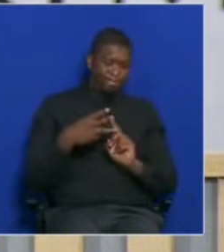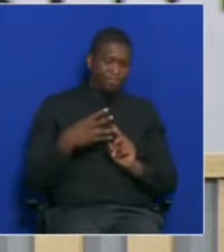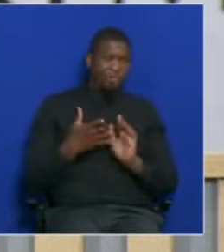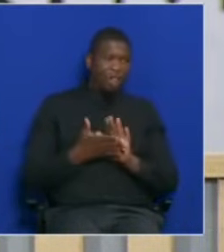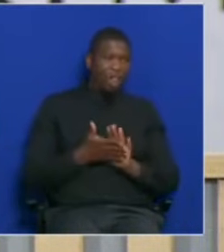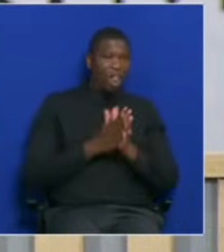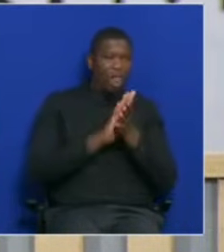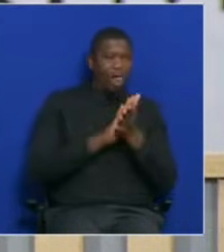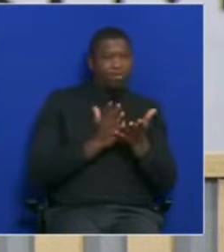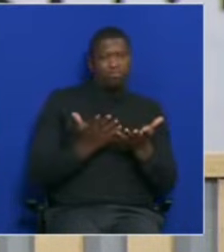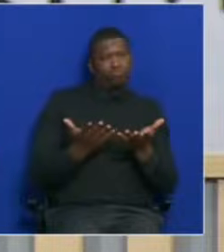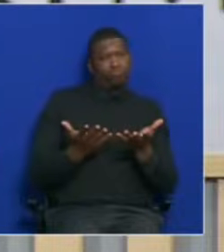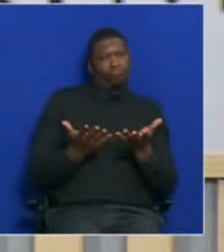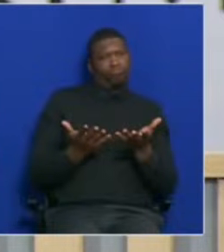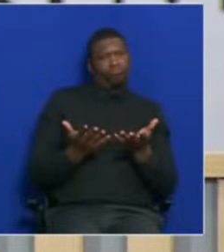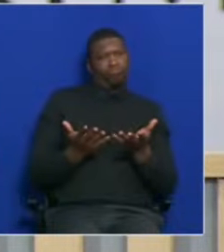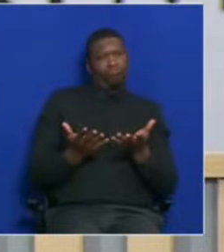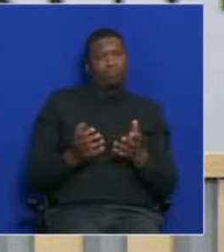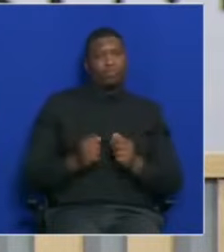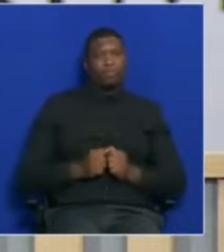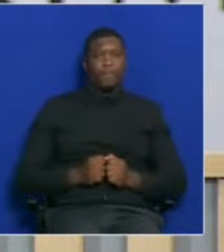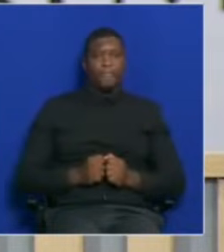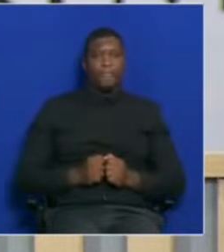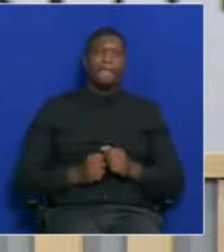issues. So